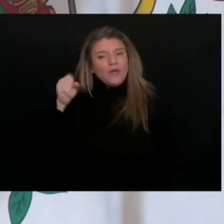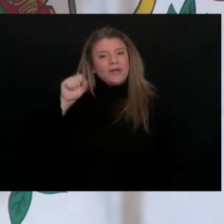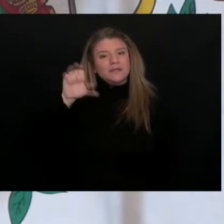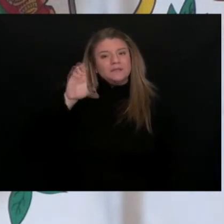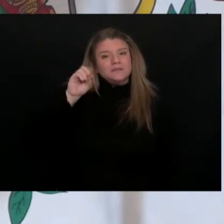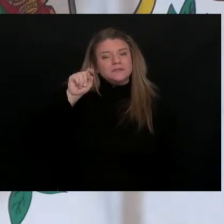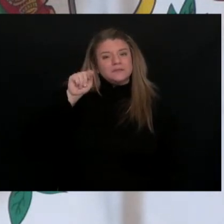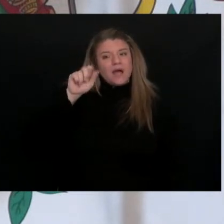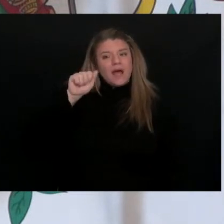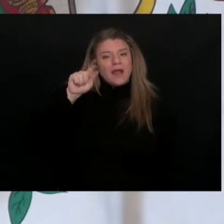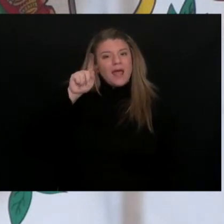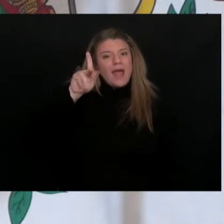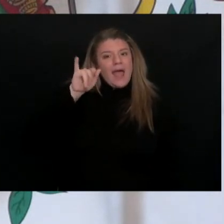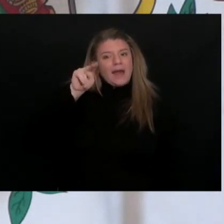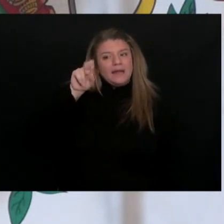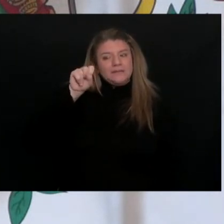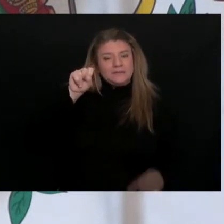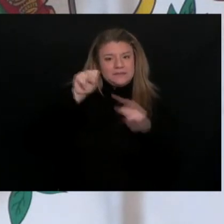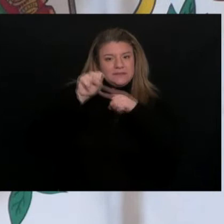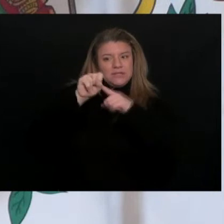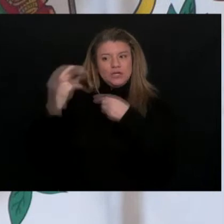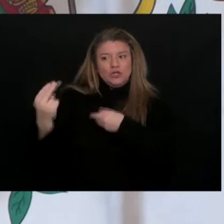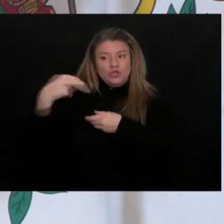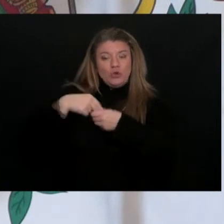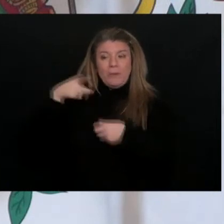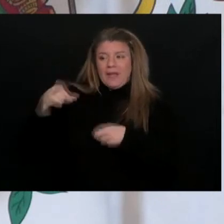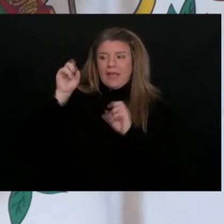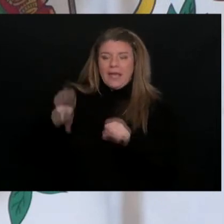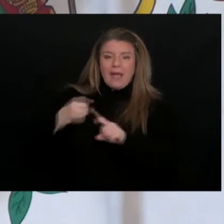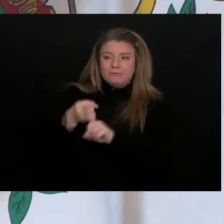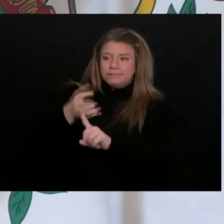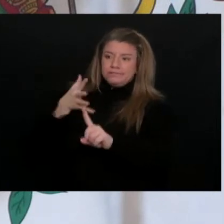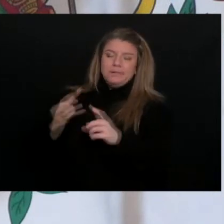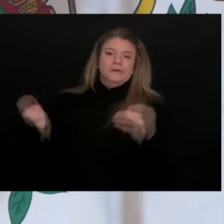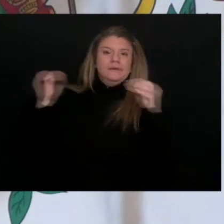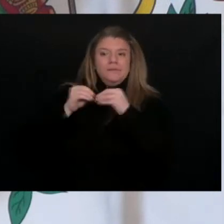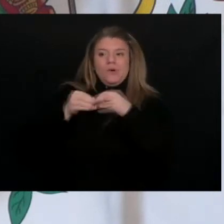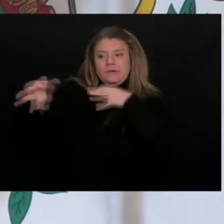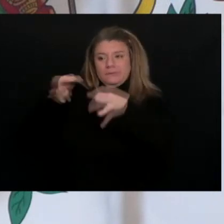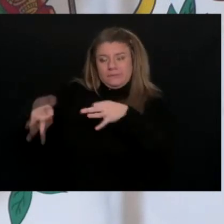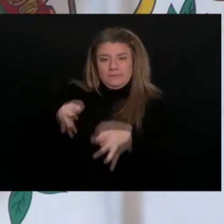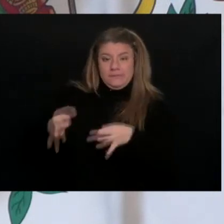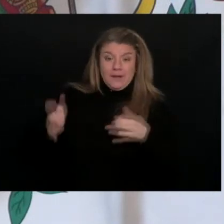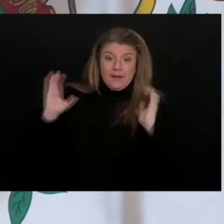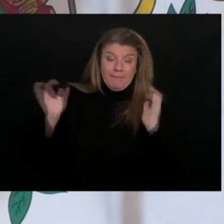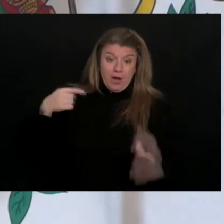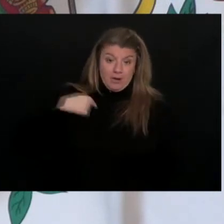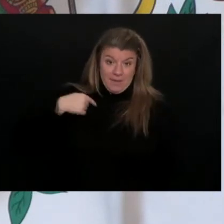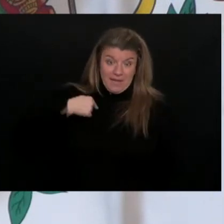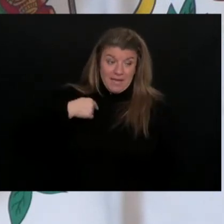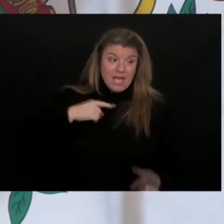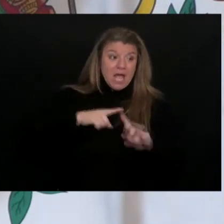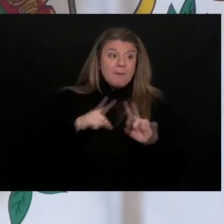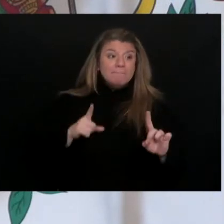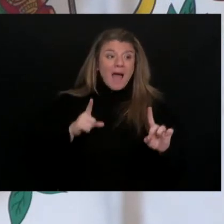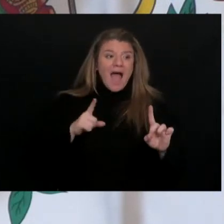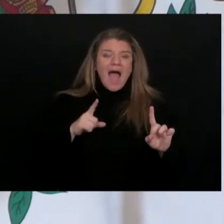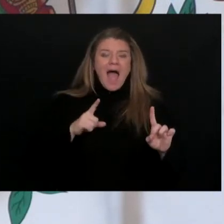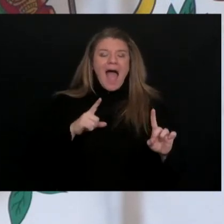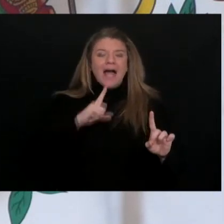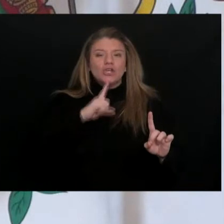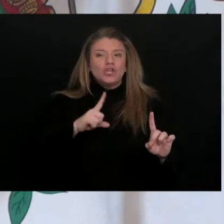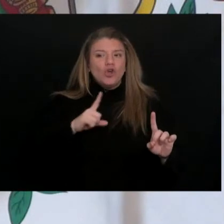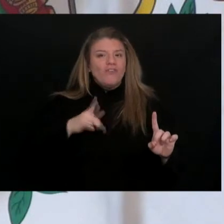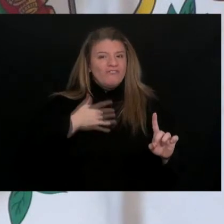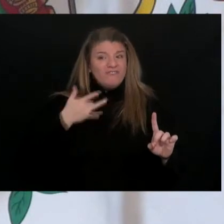maybe Scott could talk a whole lot more in detail about this than I can talk, and I do believe that